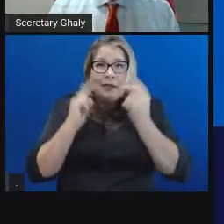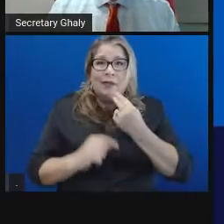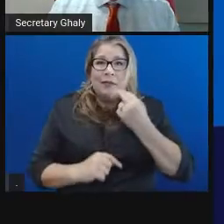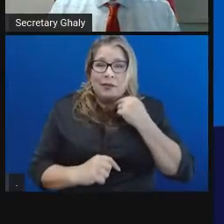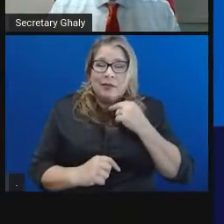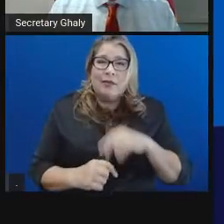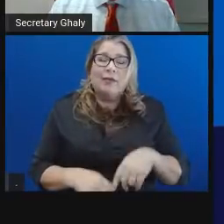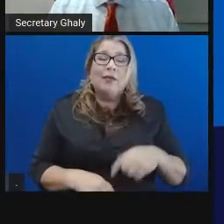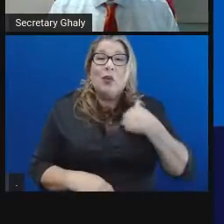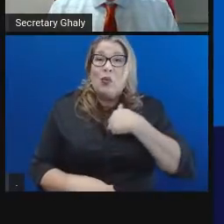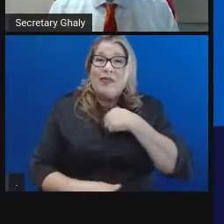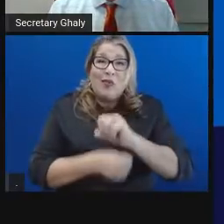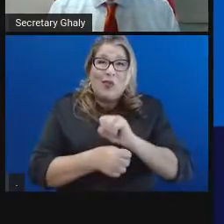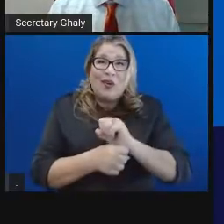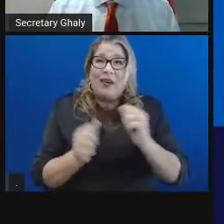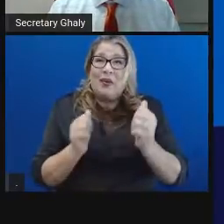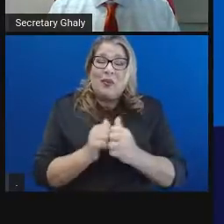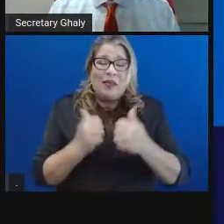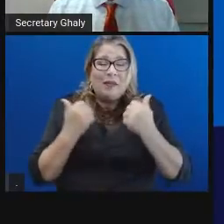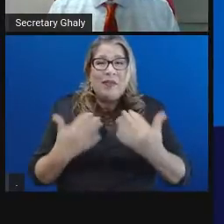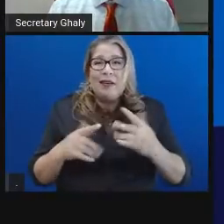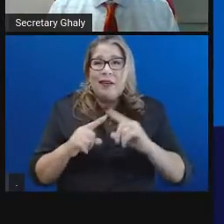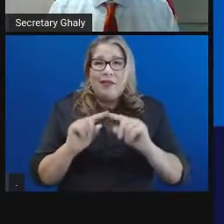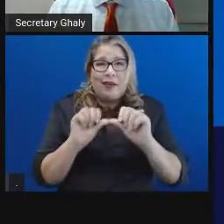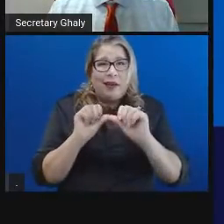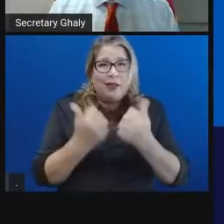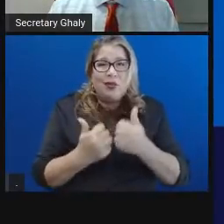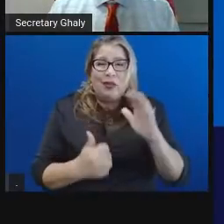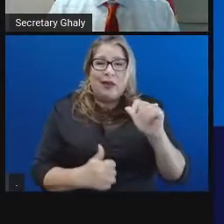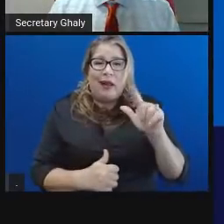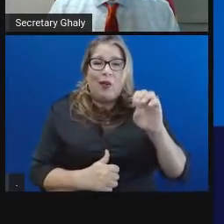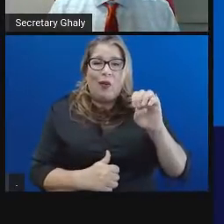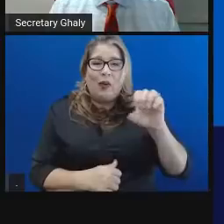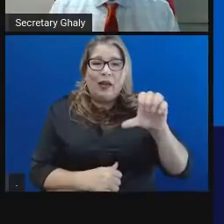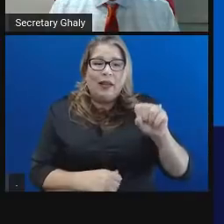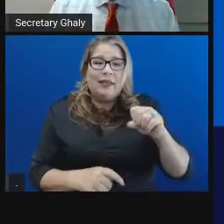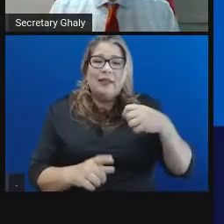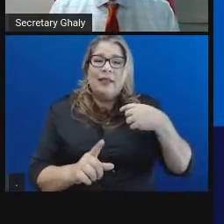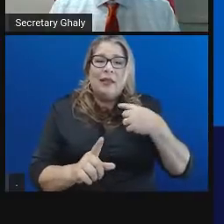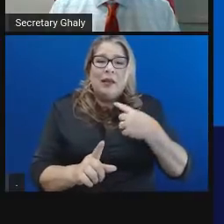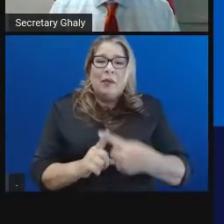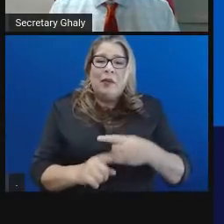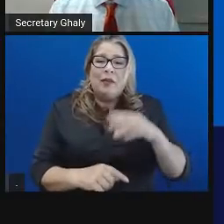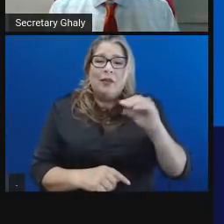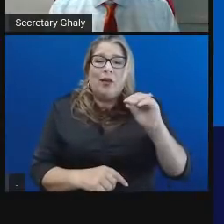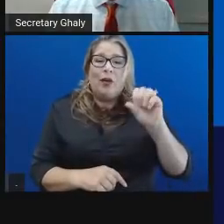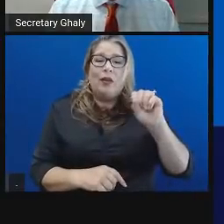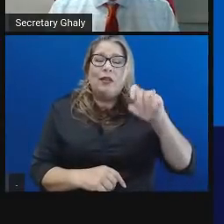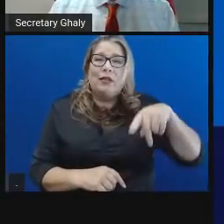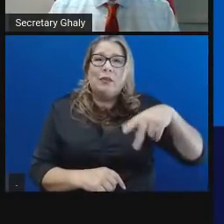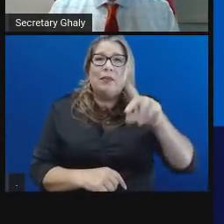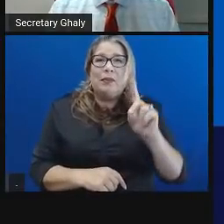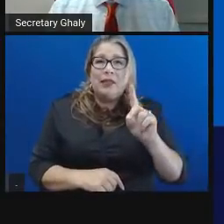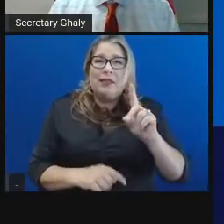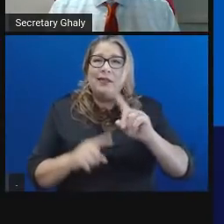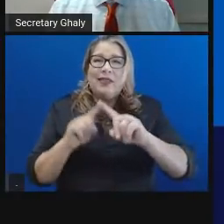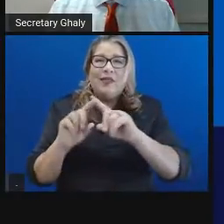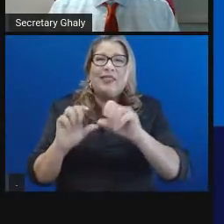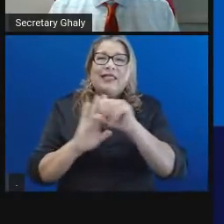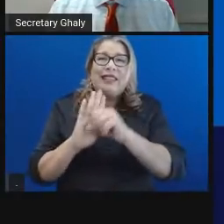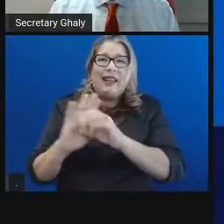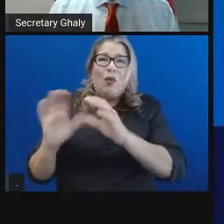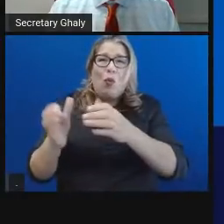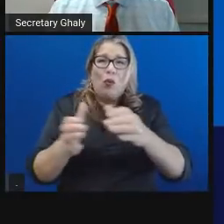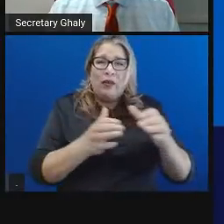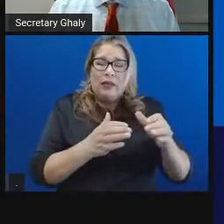my agency, OSHPD as one, who've really helped to work with individual facilities on issues of oxygen, helping